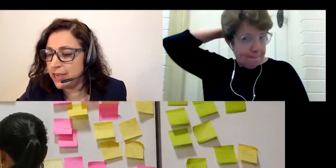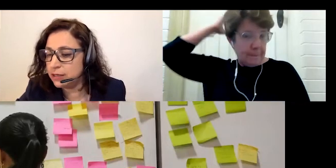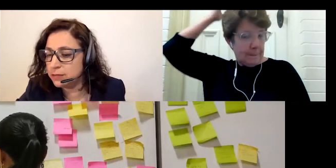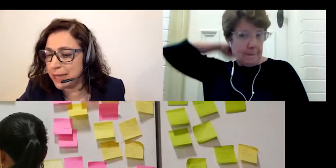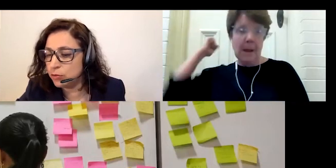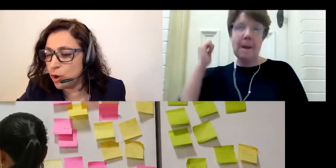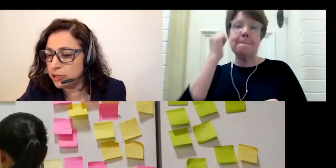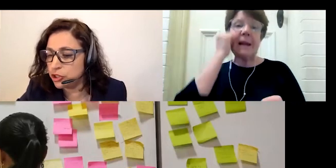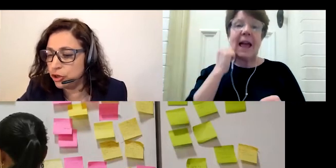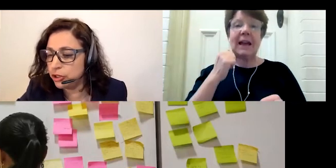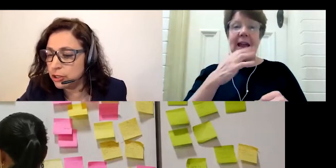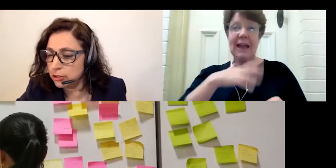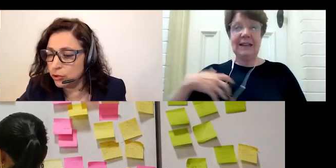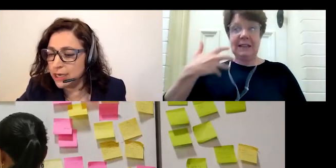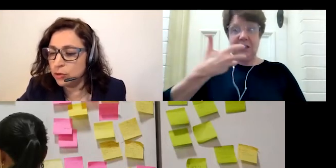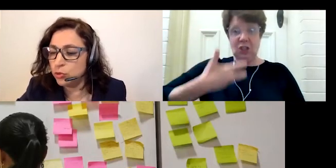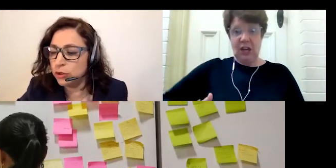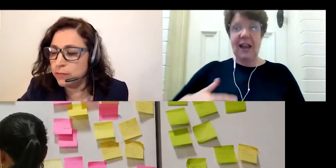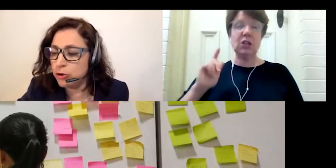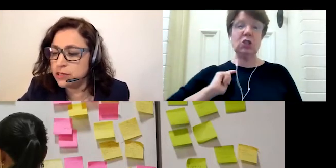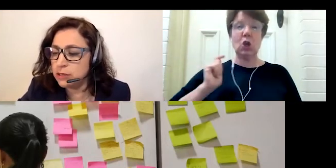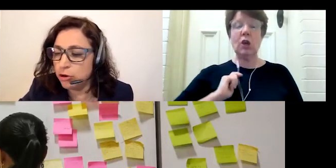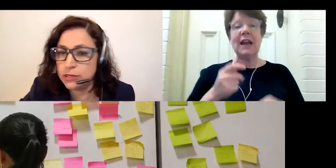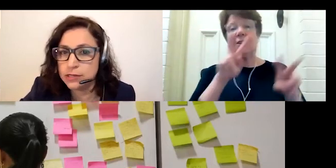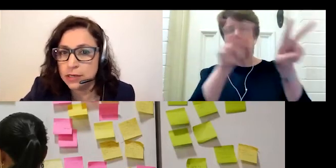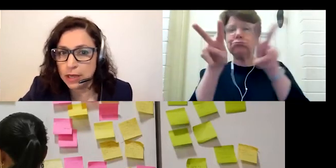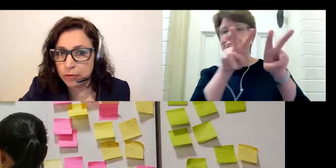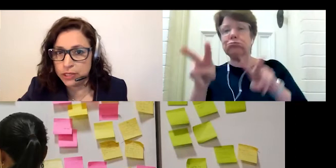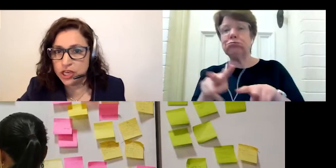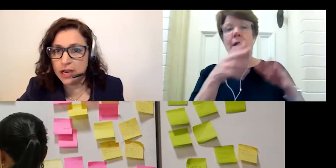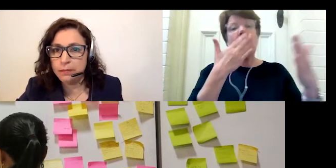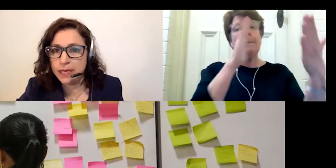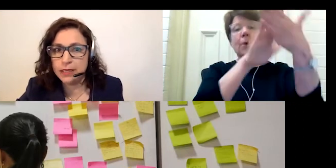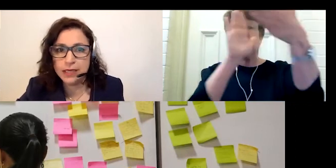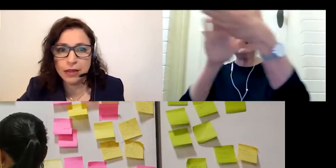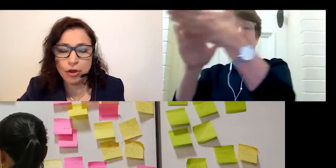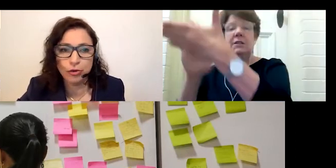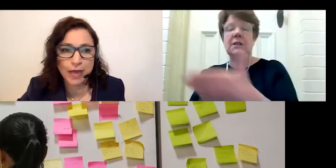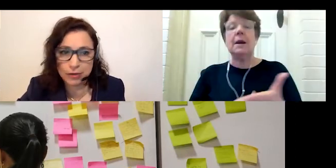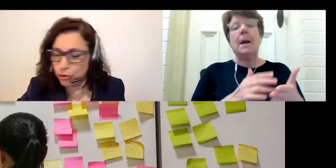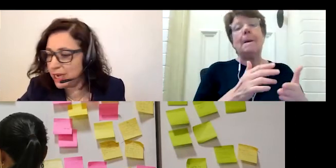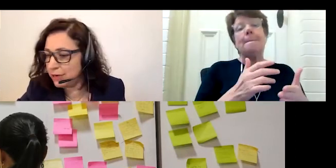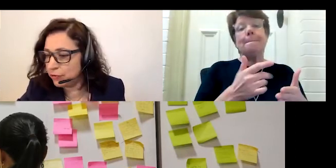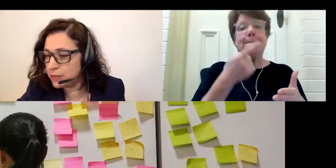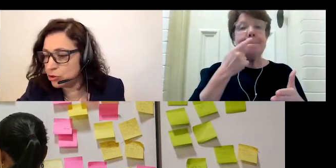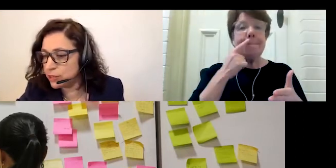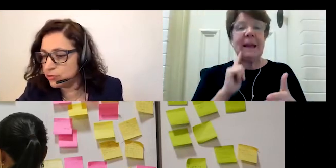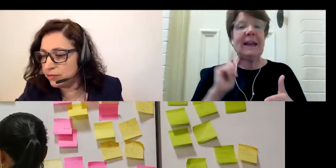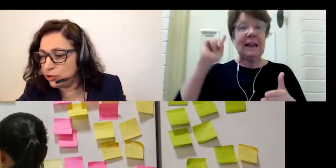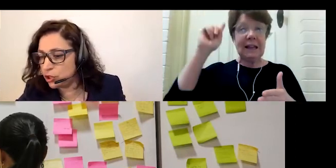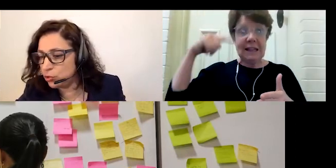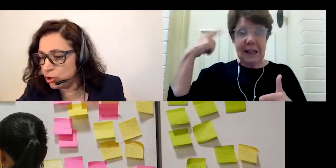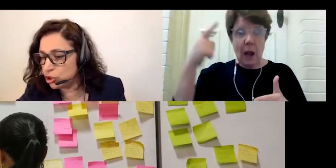a checkered black and white shirt, looking at a wall of post-it notes, which are pink, yellow, and green from the Stories